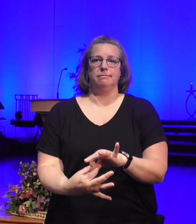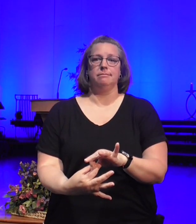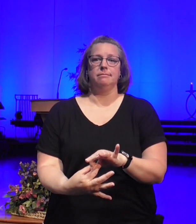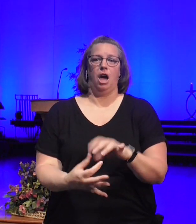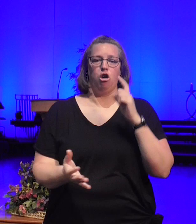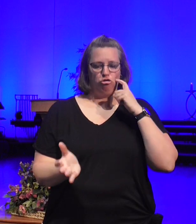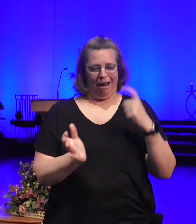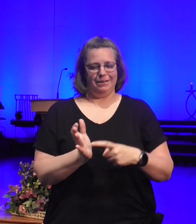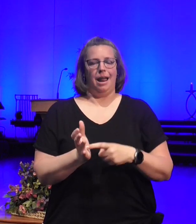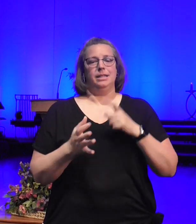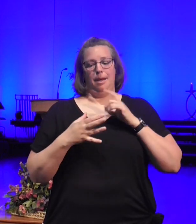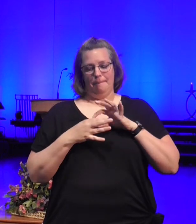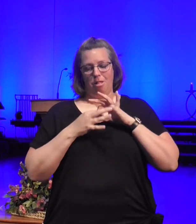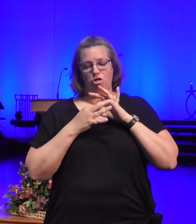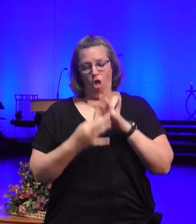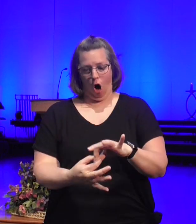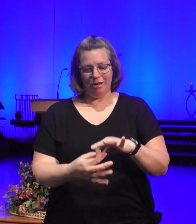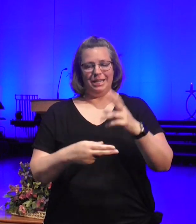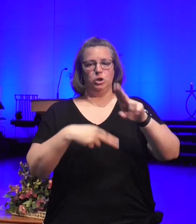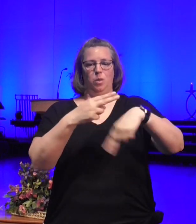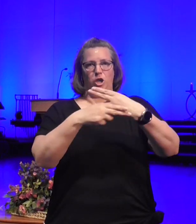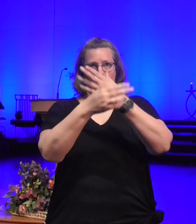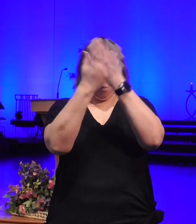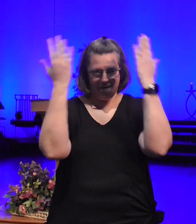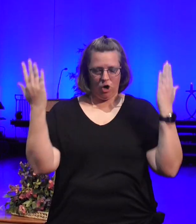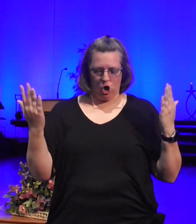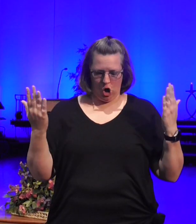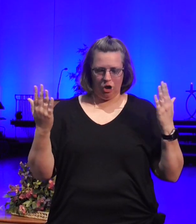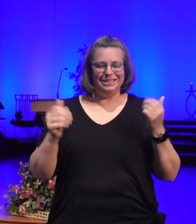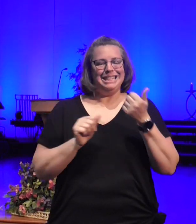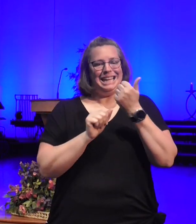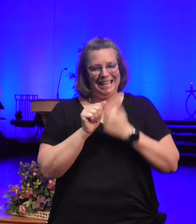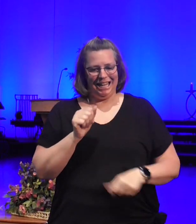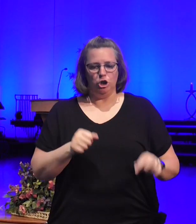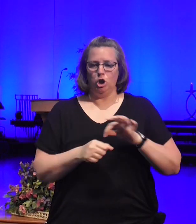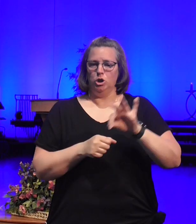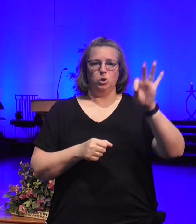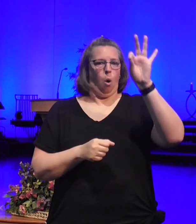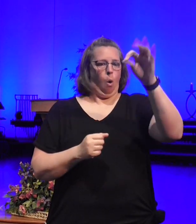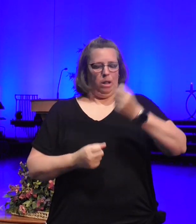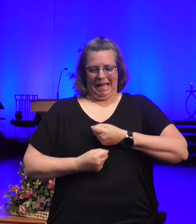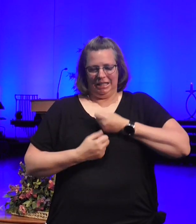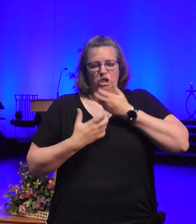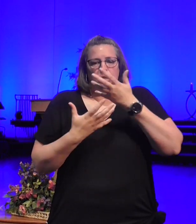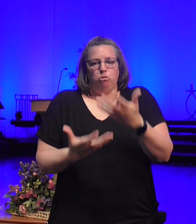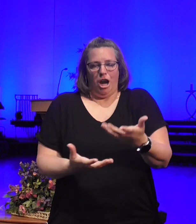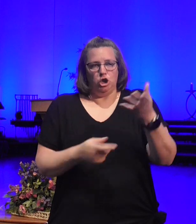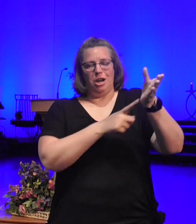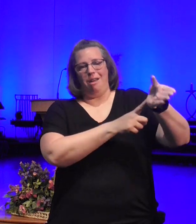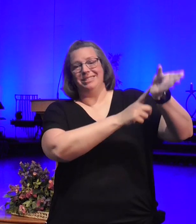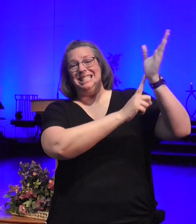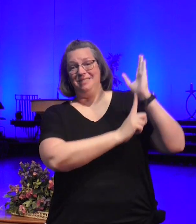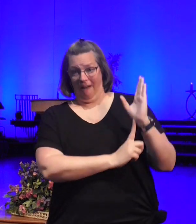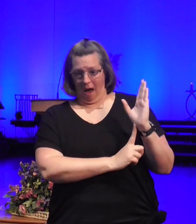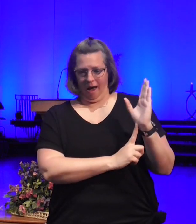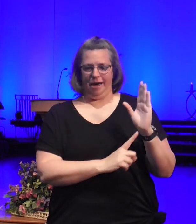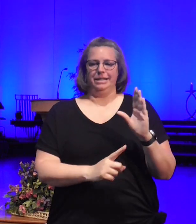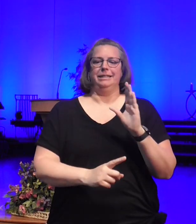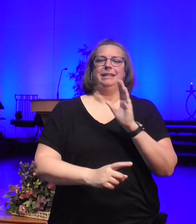the belonging that we have to this universe, each one of us, each soul, a unique expression of divine